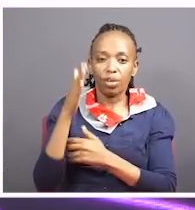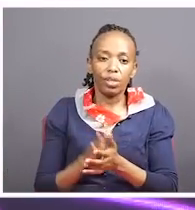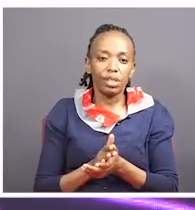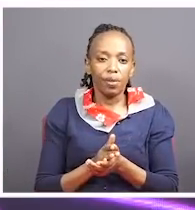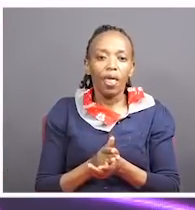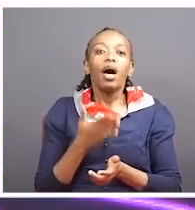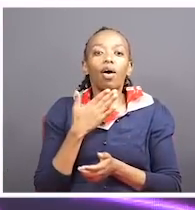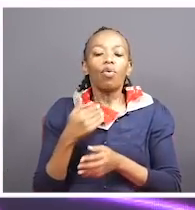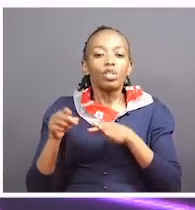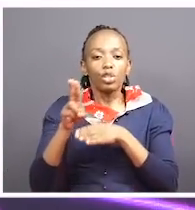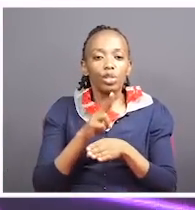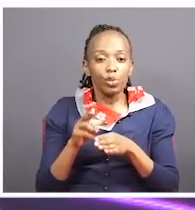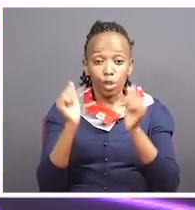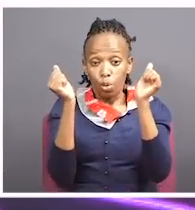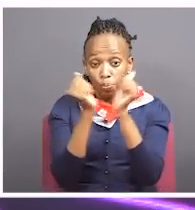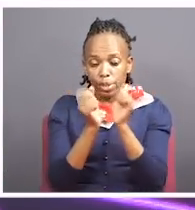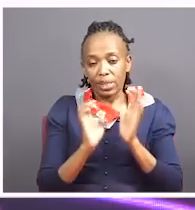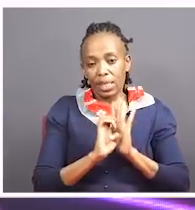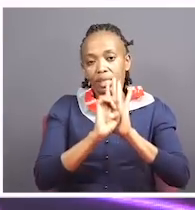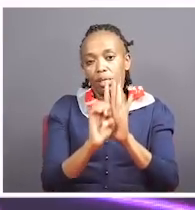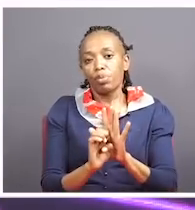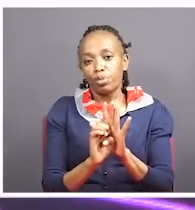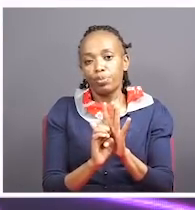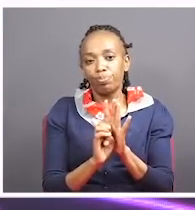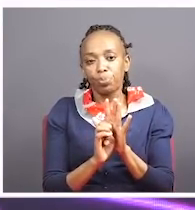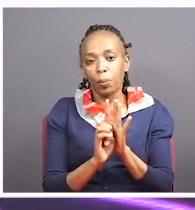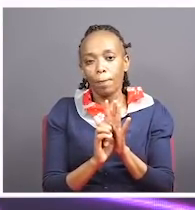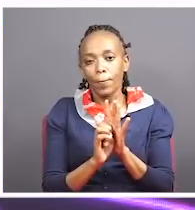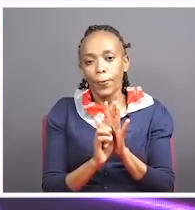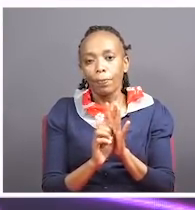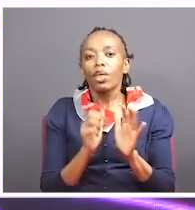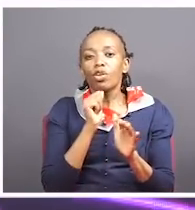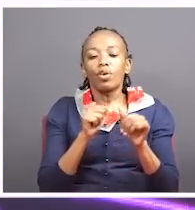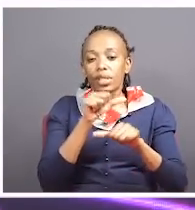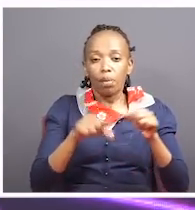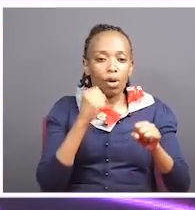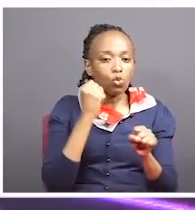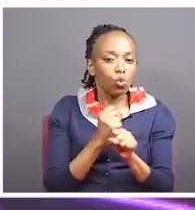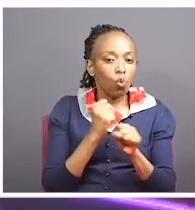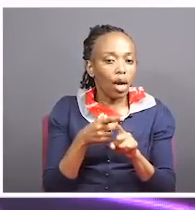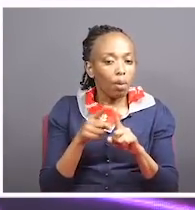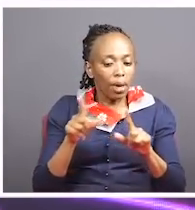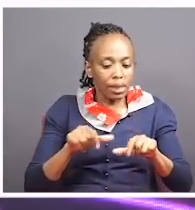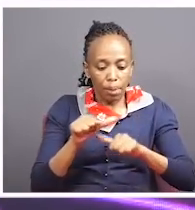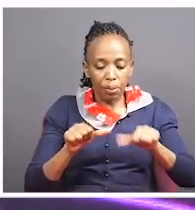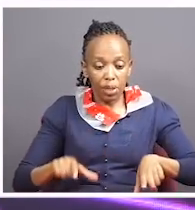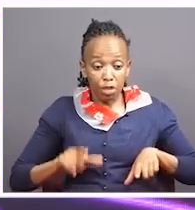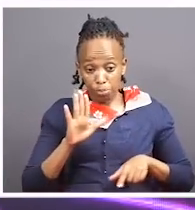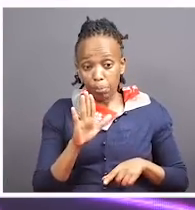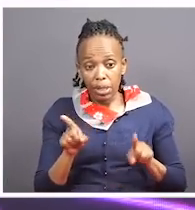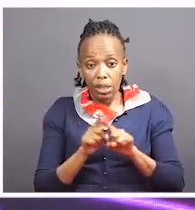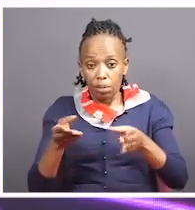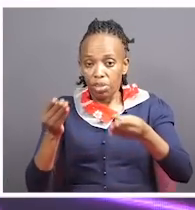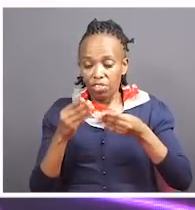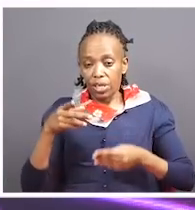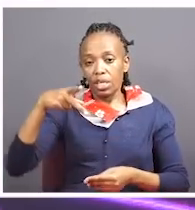God? I want to use Paul's example. It's not about work, but about his life,